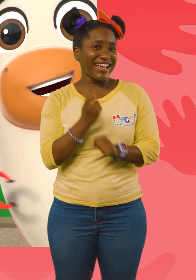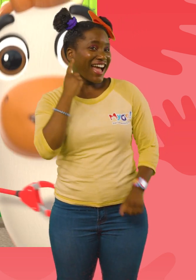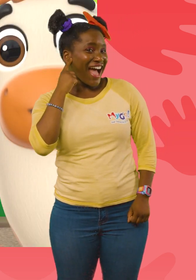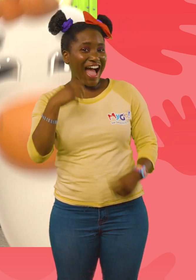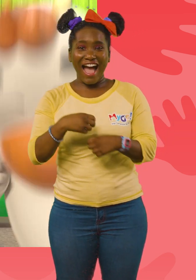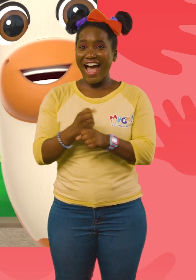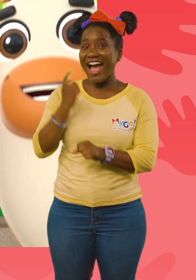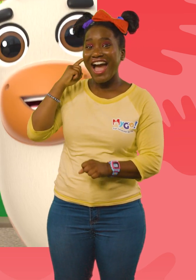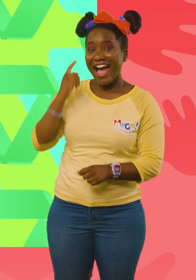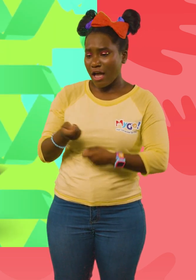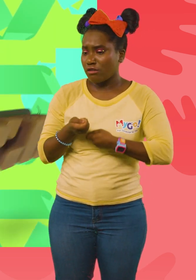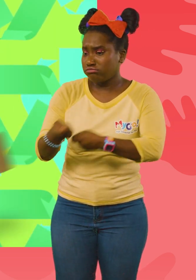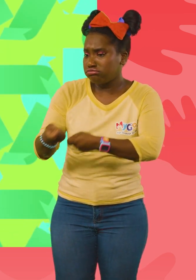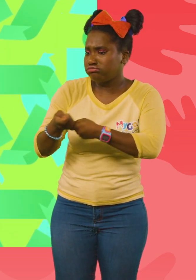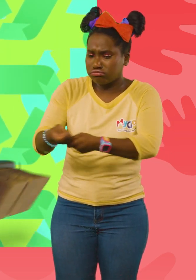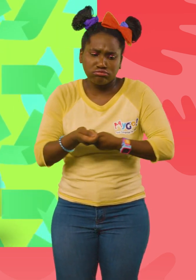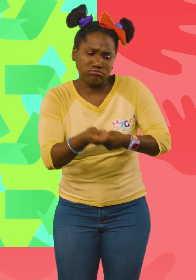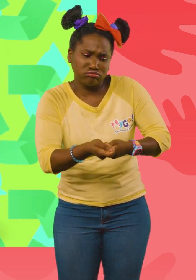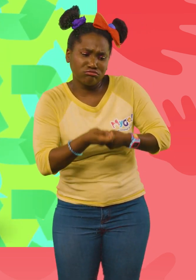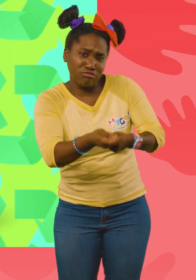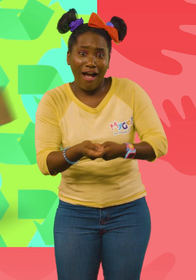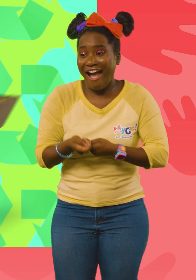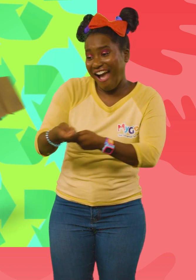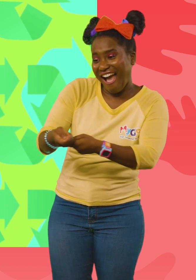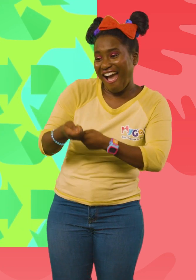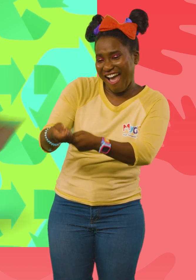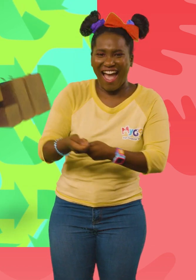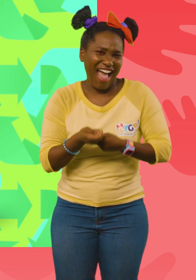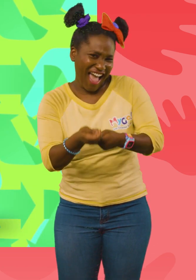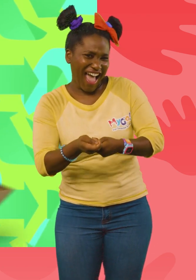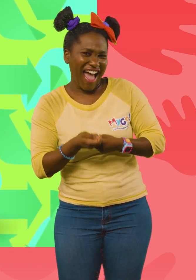sound. Make a sound, make a sound.